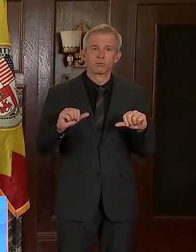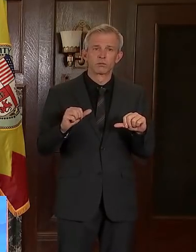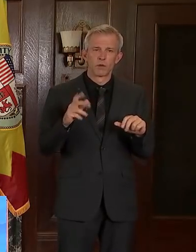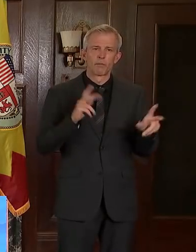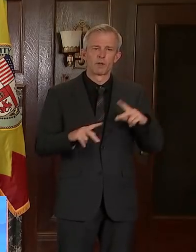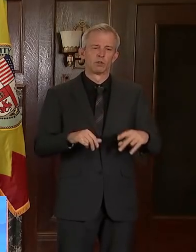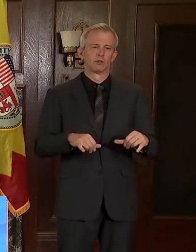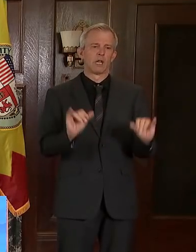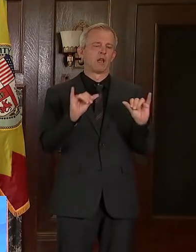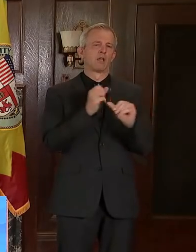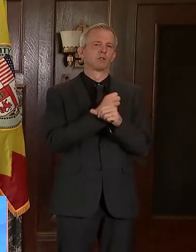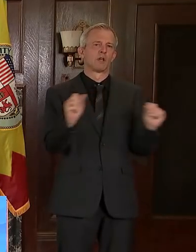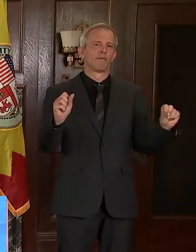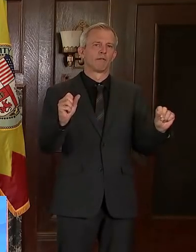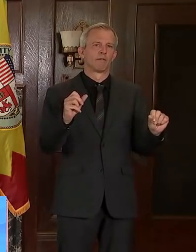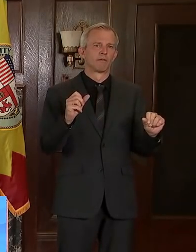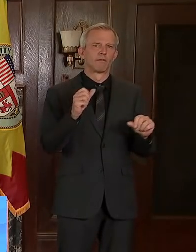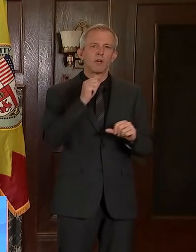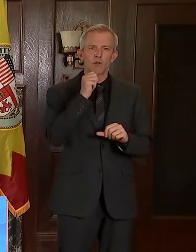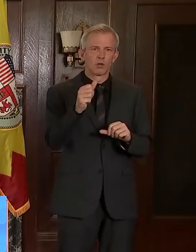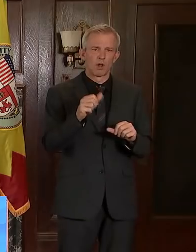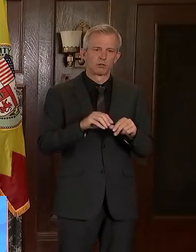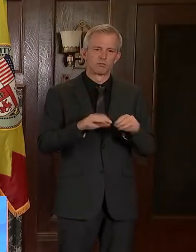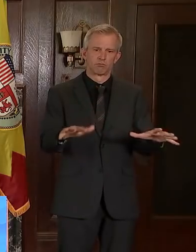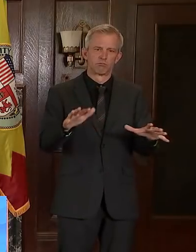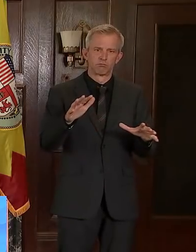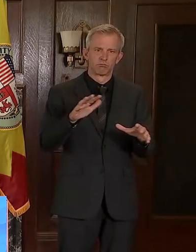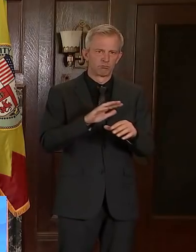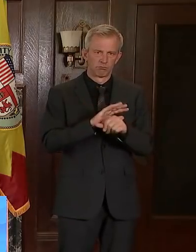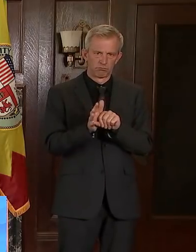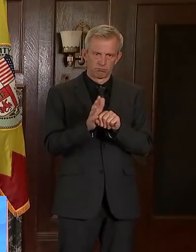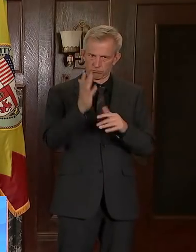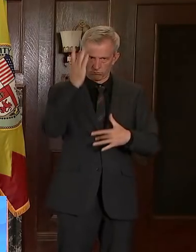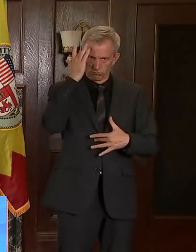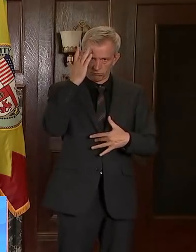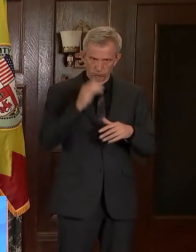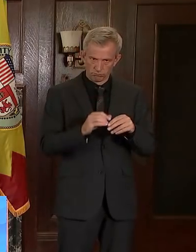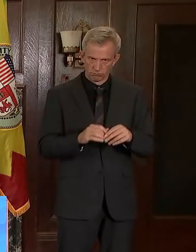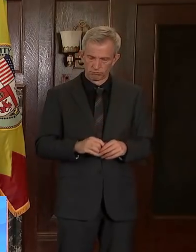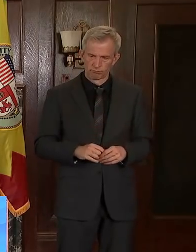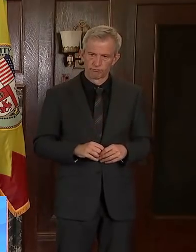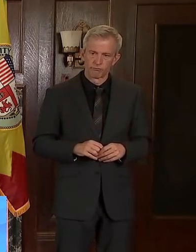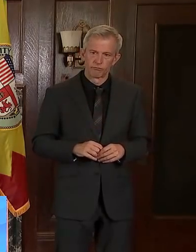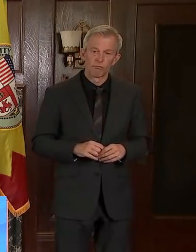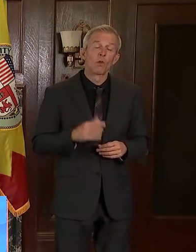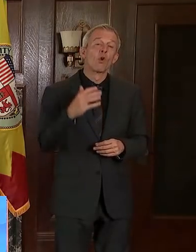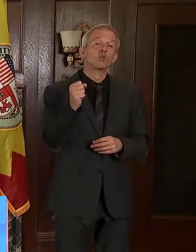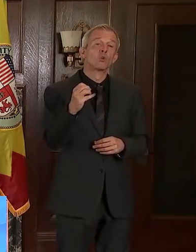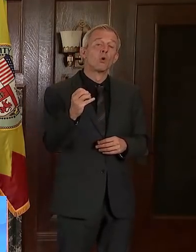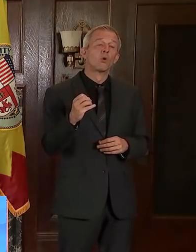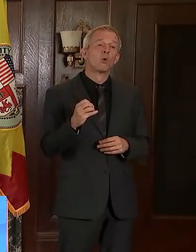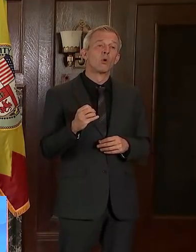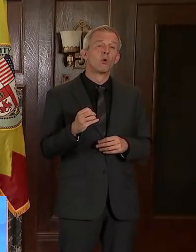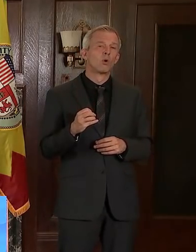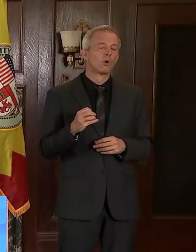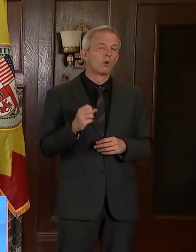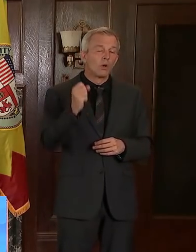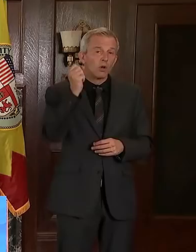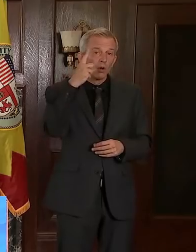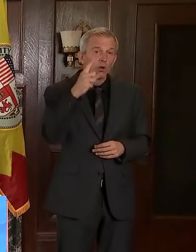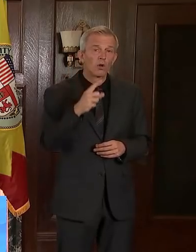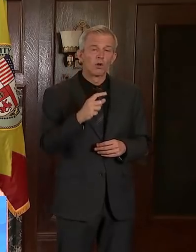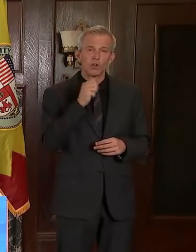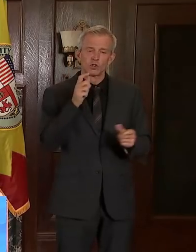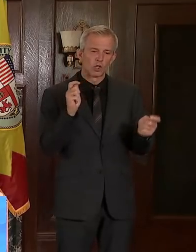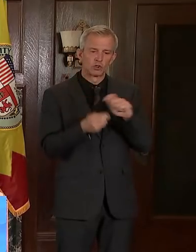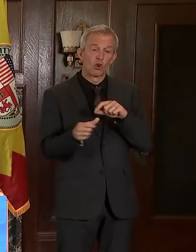as possible and not spreading this coronavirus. So this doesn't change any of our other rules. If